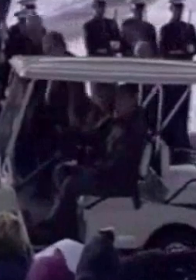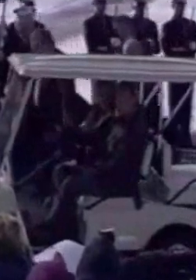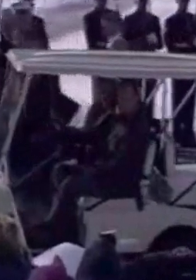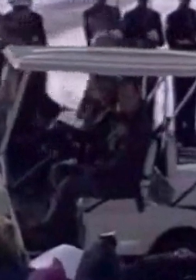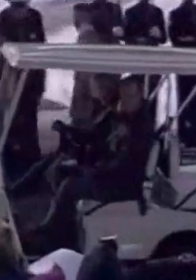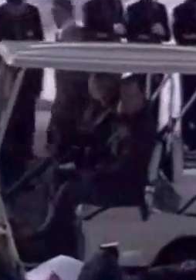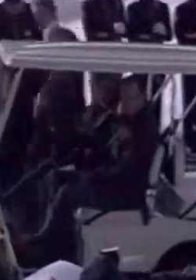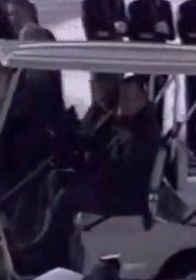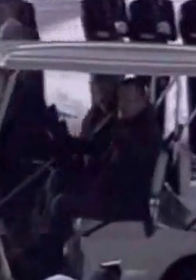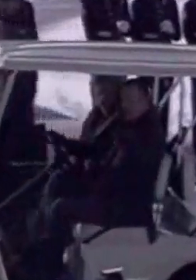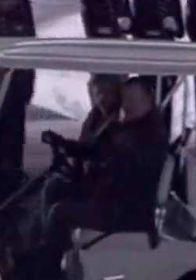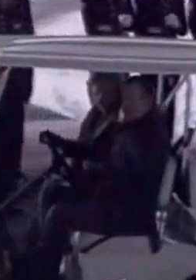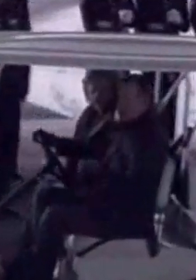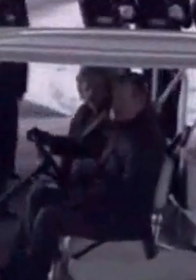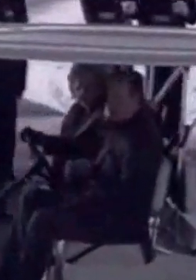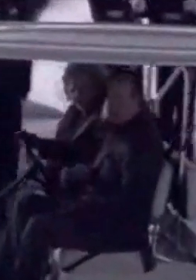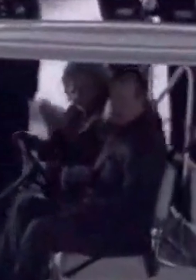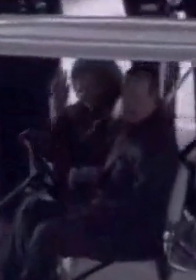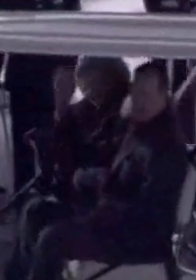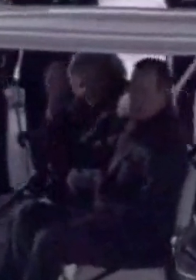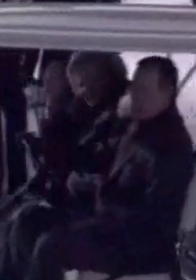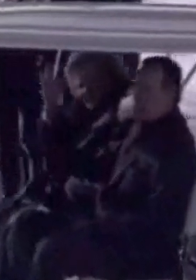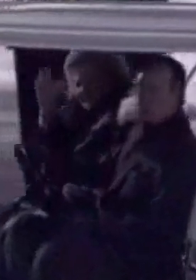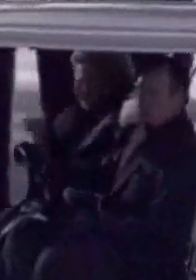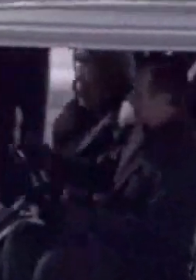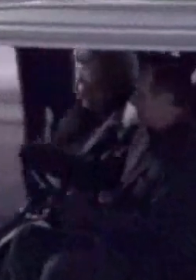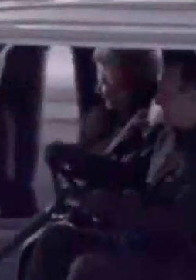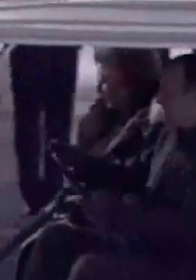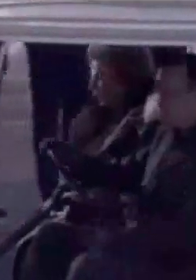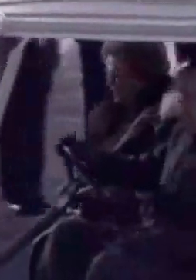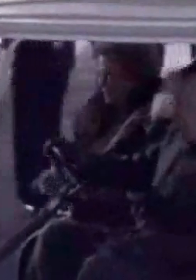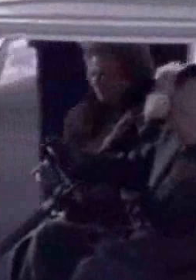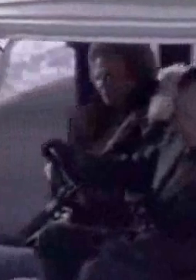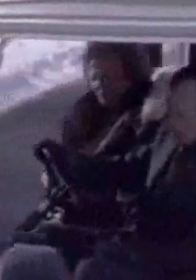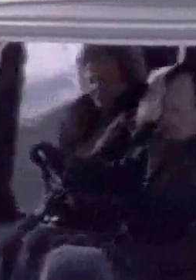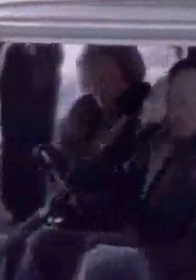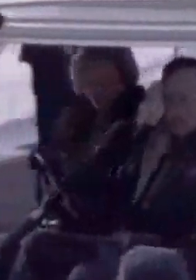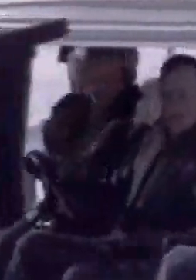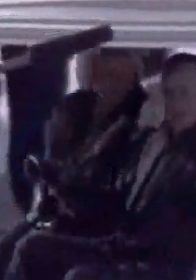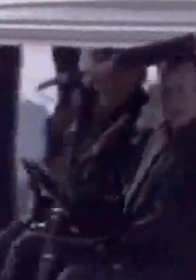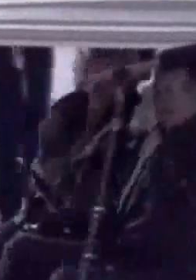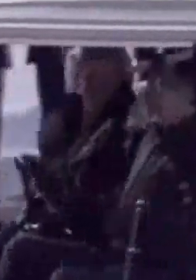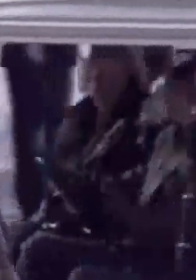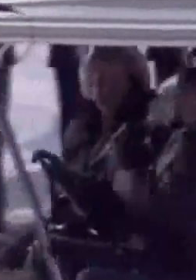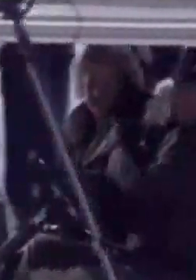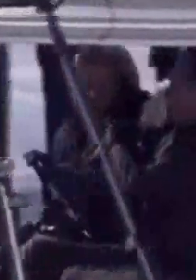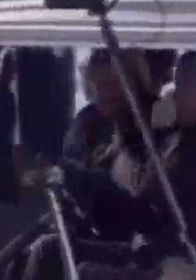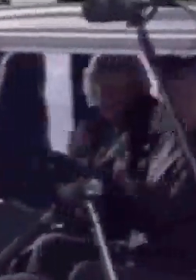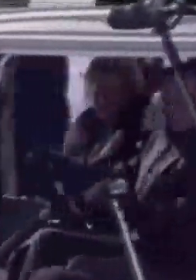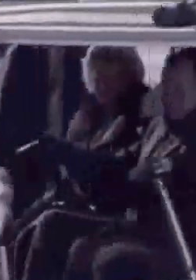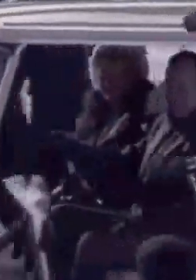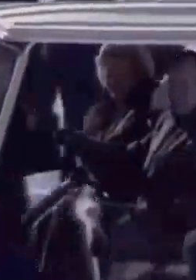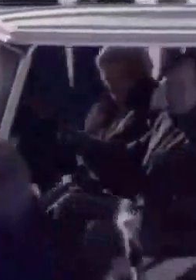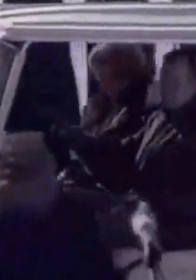yearning for the advantages of other countries and ignoring the strict disciplines by which they have been achieved. Now,